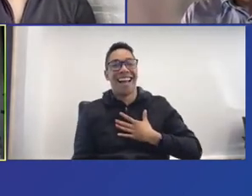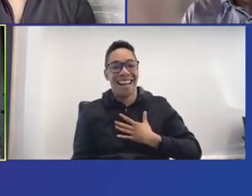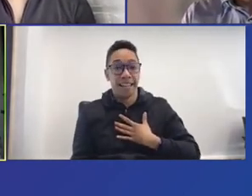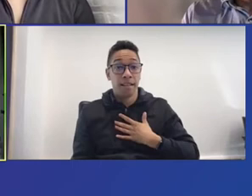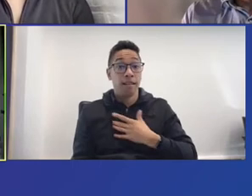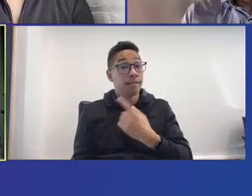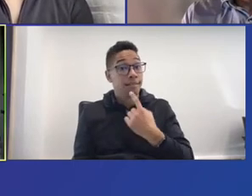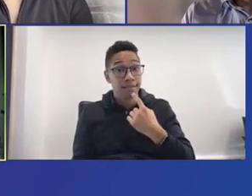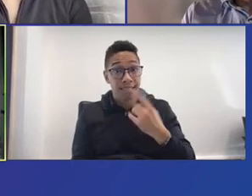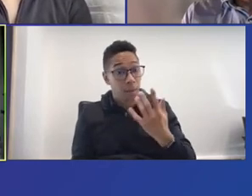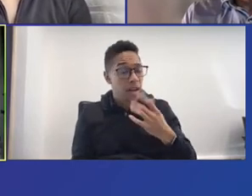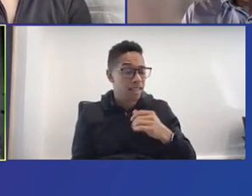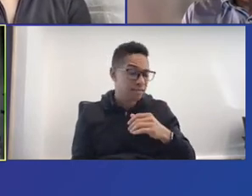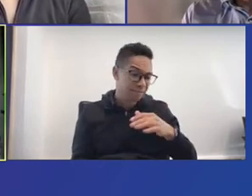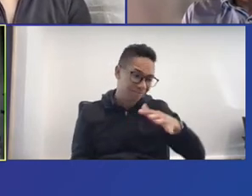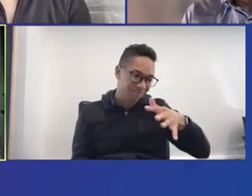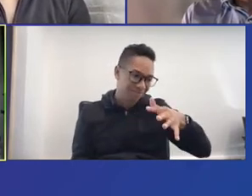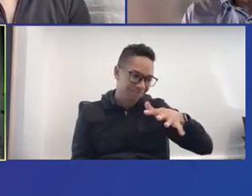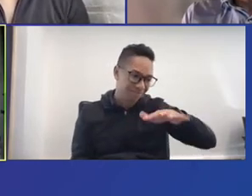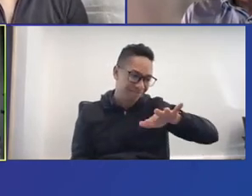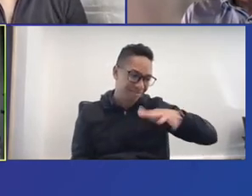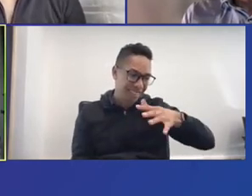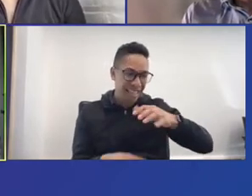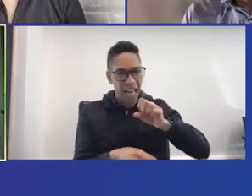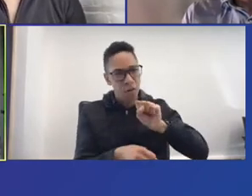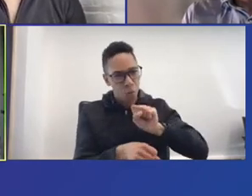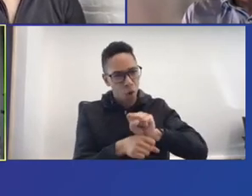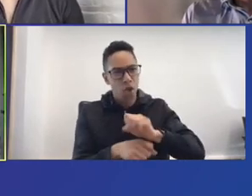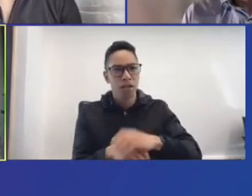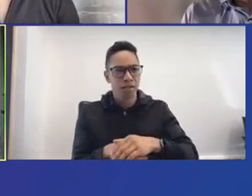"Yeah, it's a kind of work. It's a strategical work.